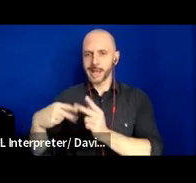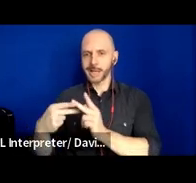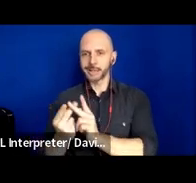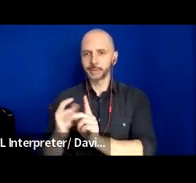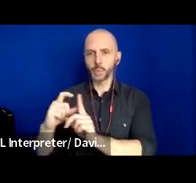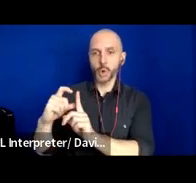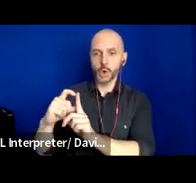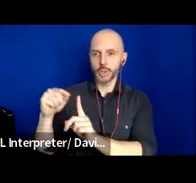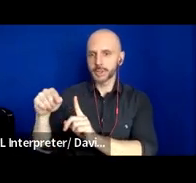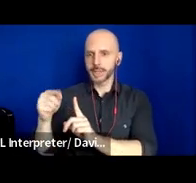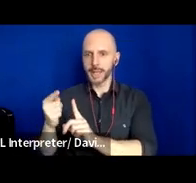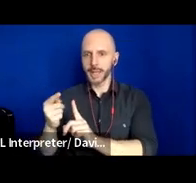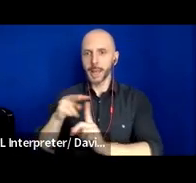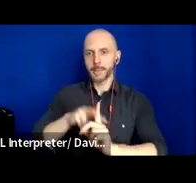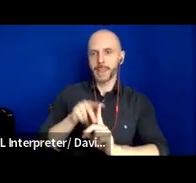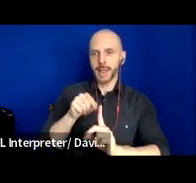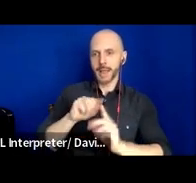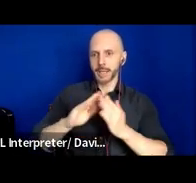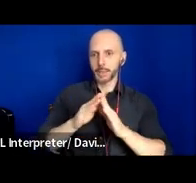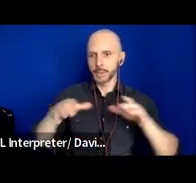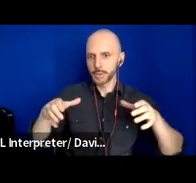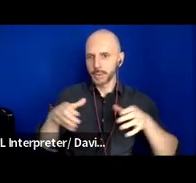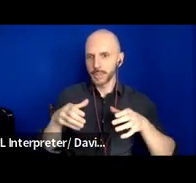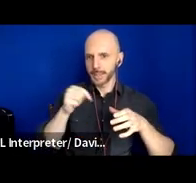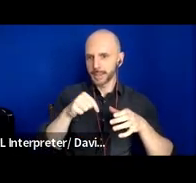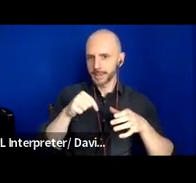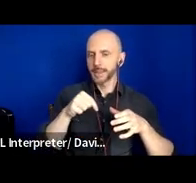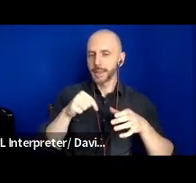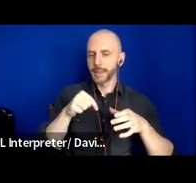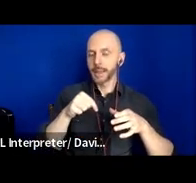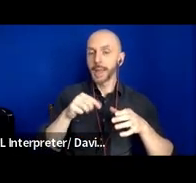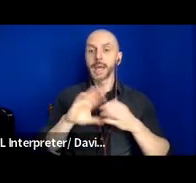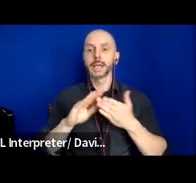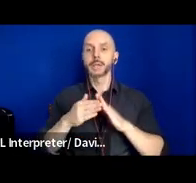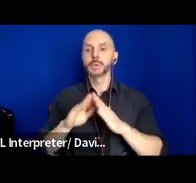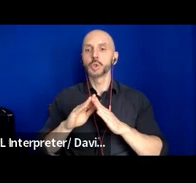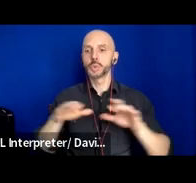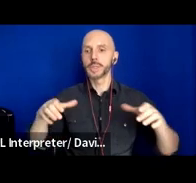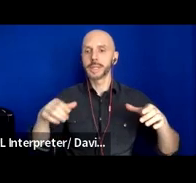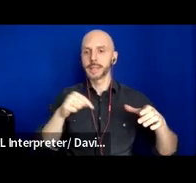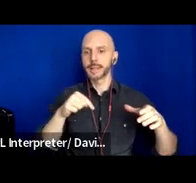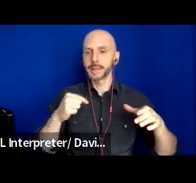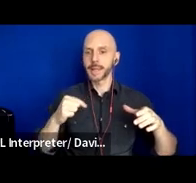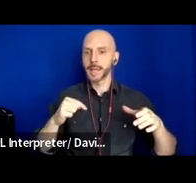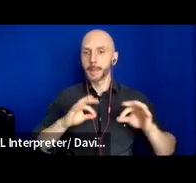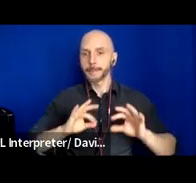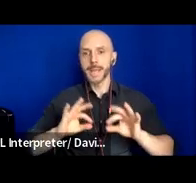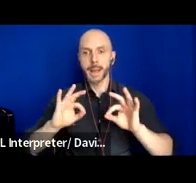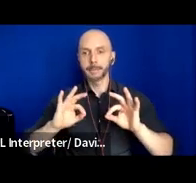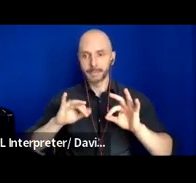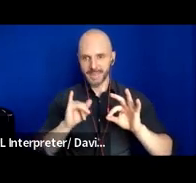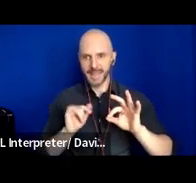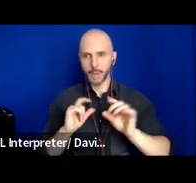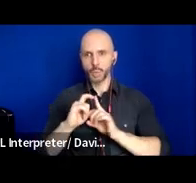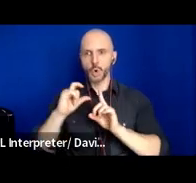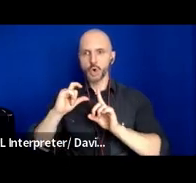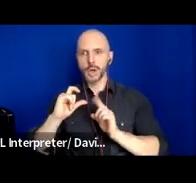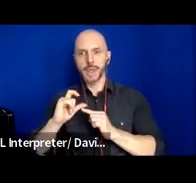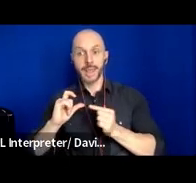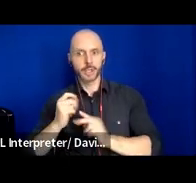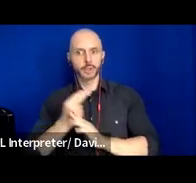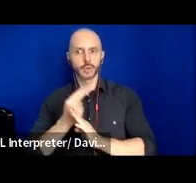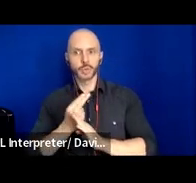kinds of contexts that sometimes get thrown back at a community of where it originates. And so when people are very much held